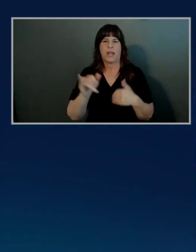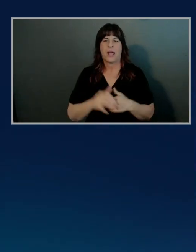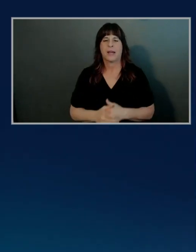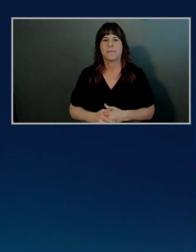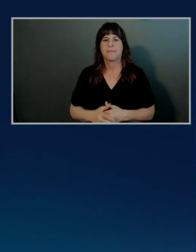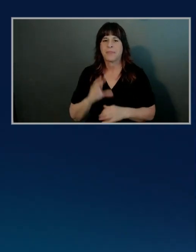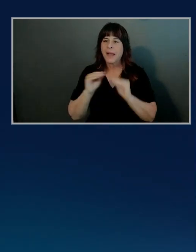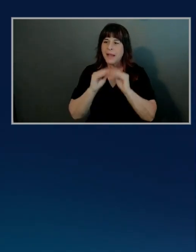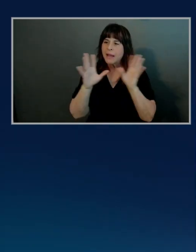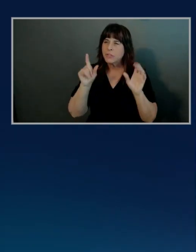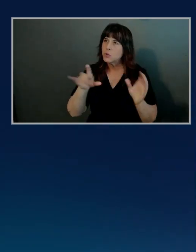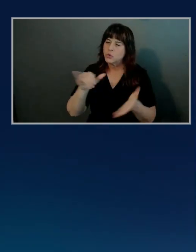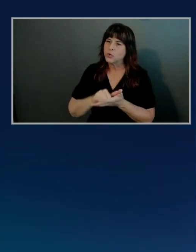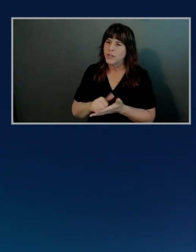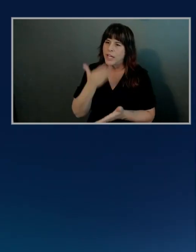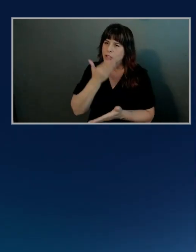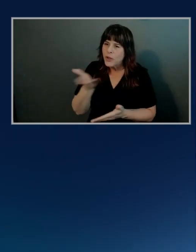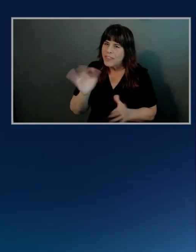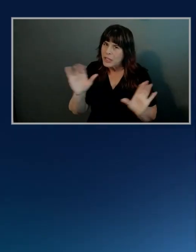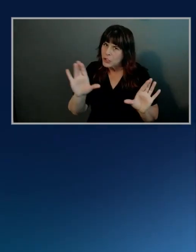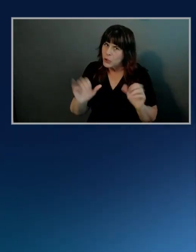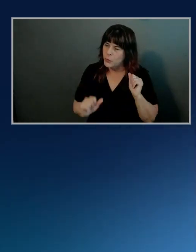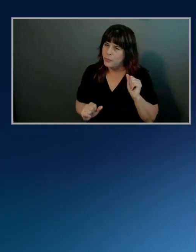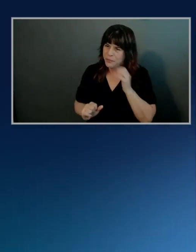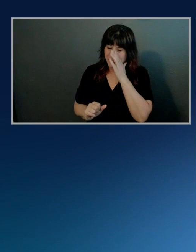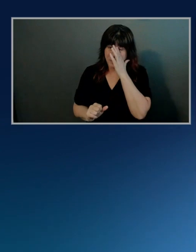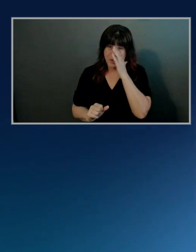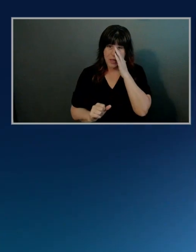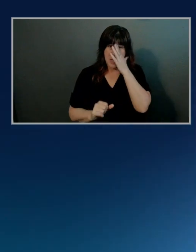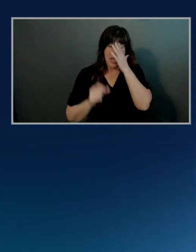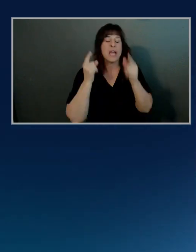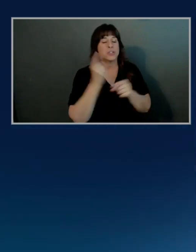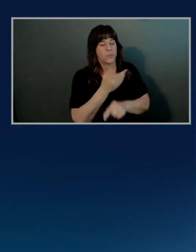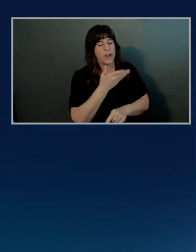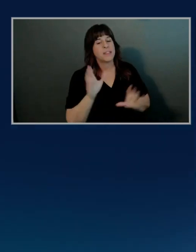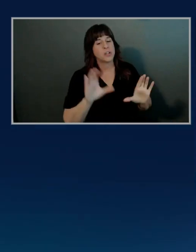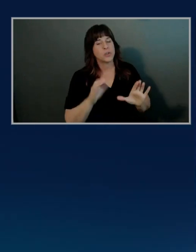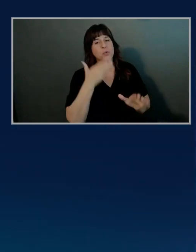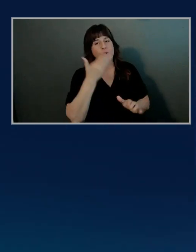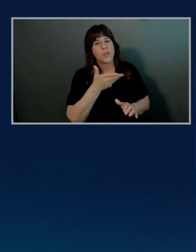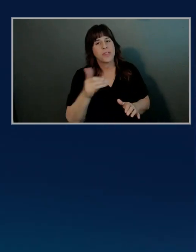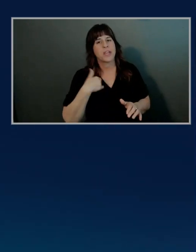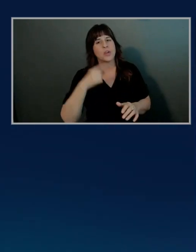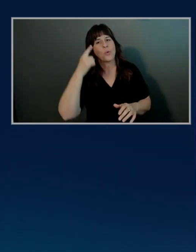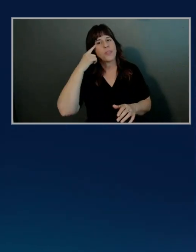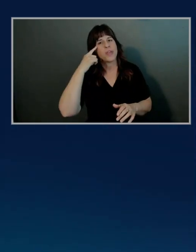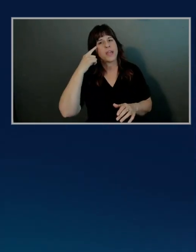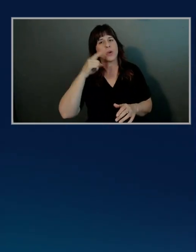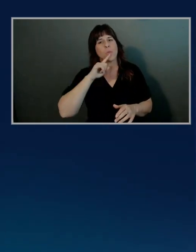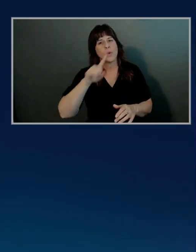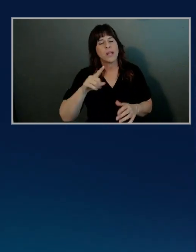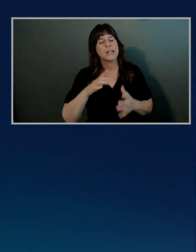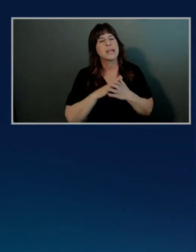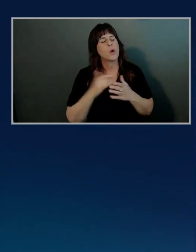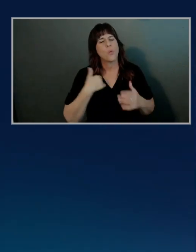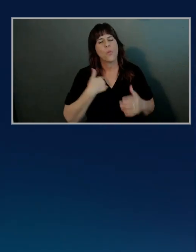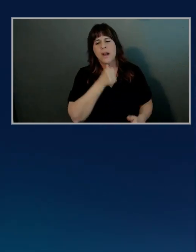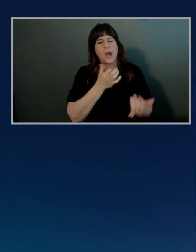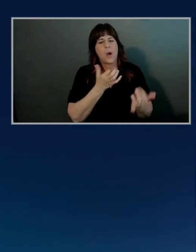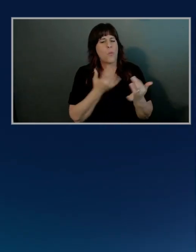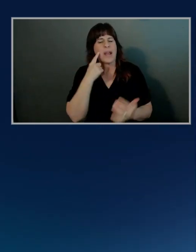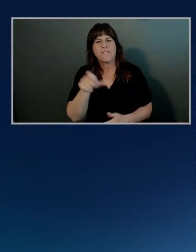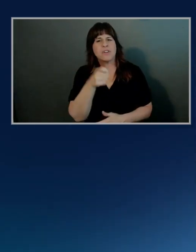obviously, you should do it. It's a good thing to do. Right. It's a good thing to do. It's the right thing to do. And when we think Yeah. about it on the forefront, really, we're not waiting for something